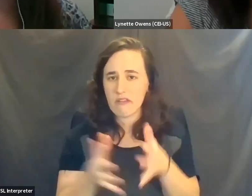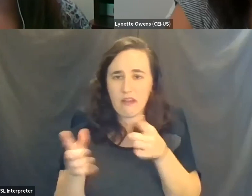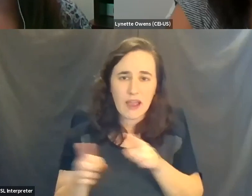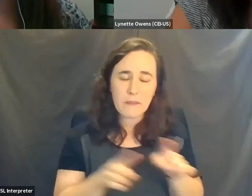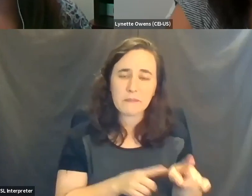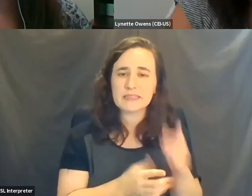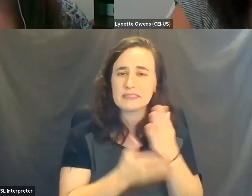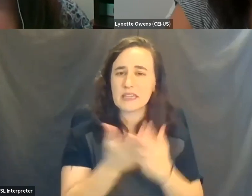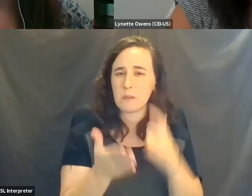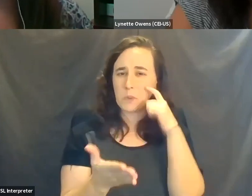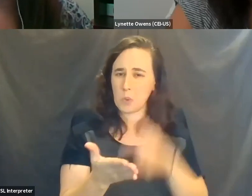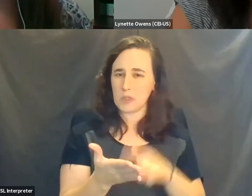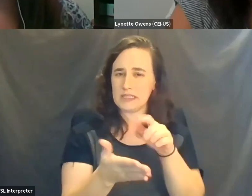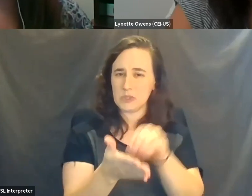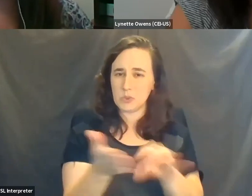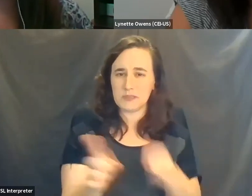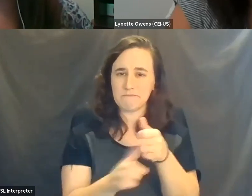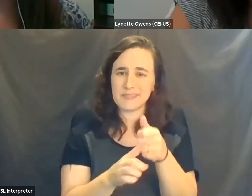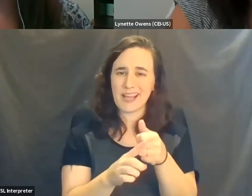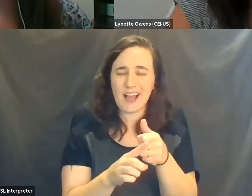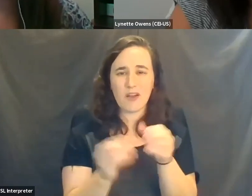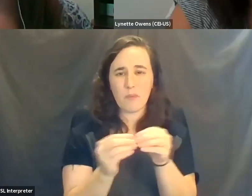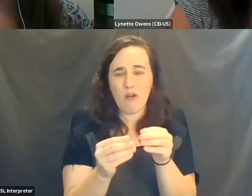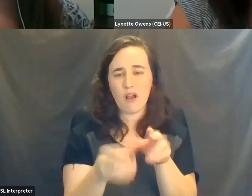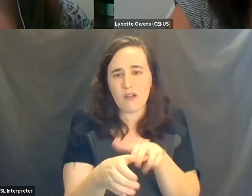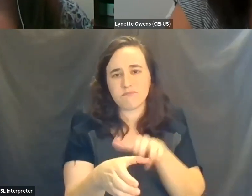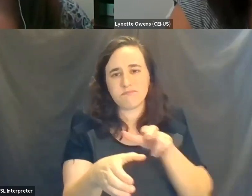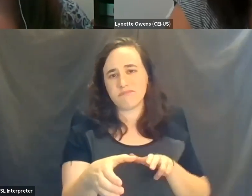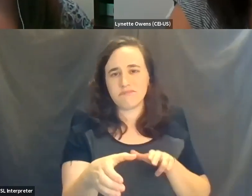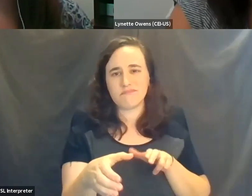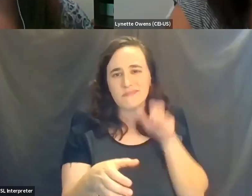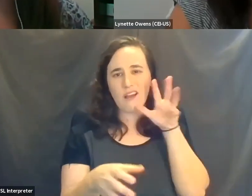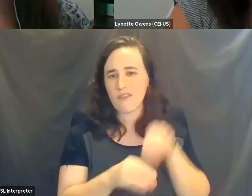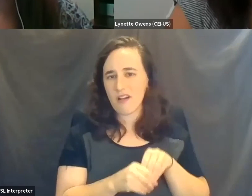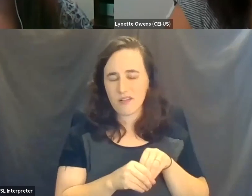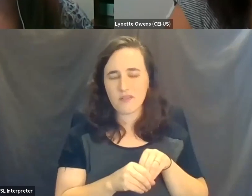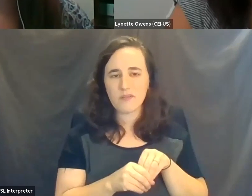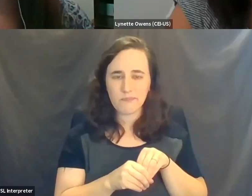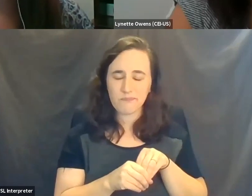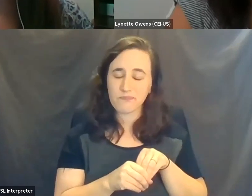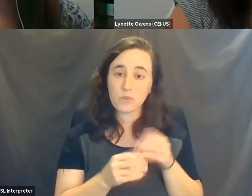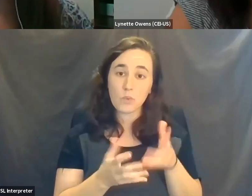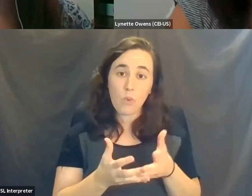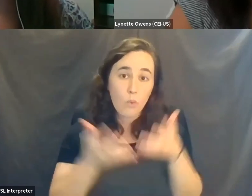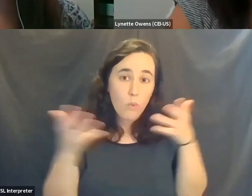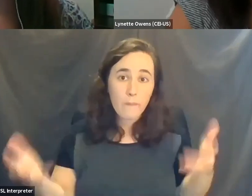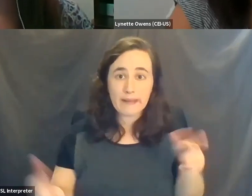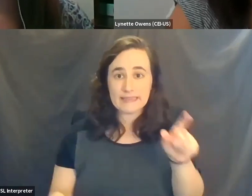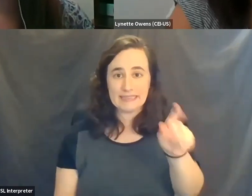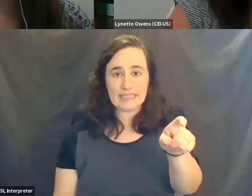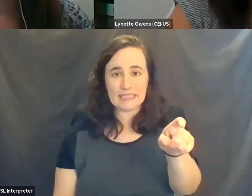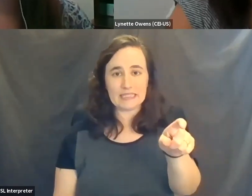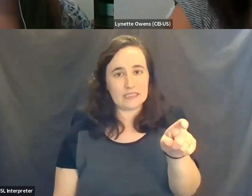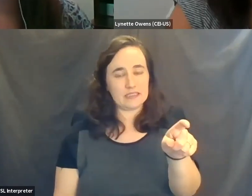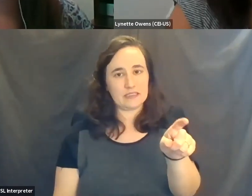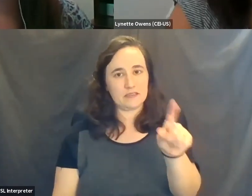engagement toward the end. So it was very, there were a lot of needs that were revealed through this. But